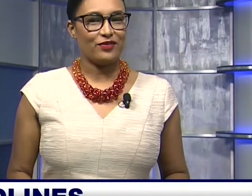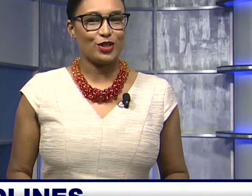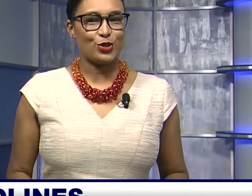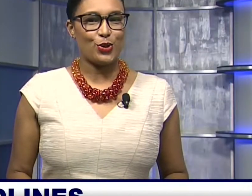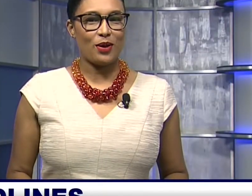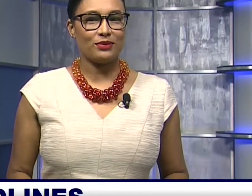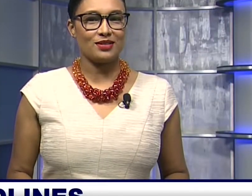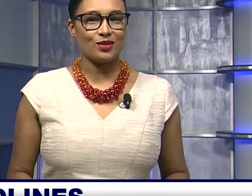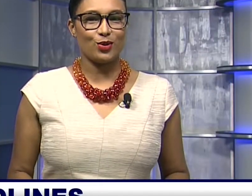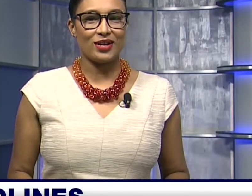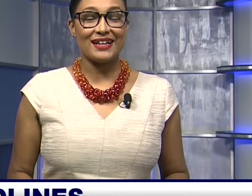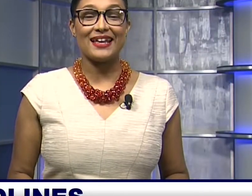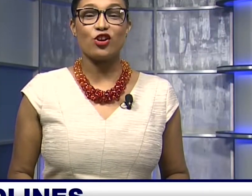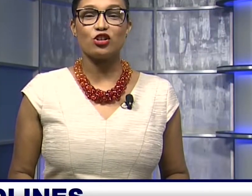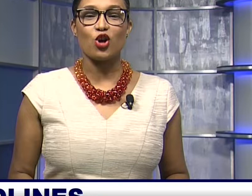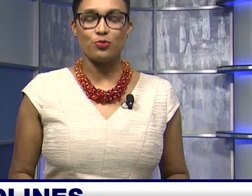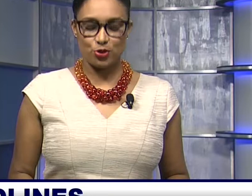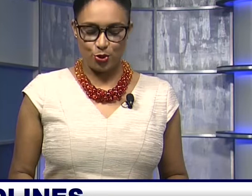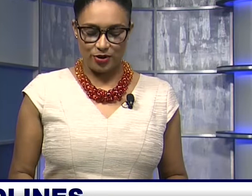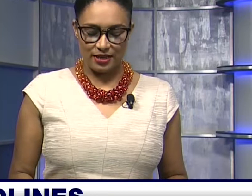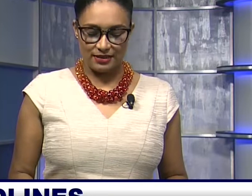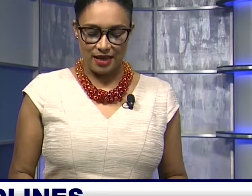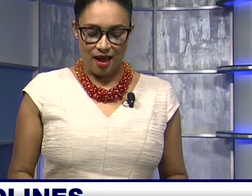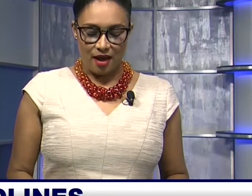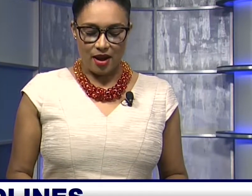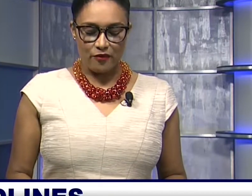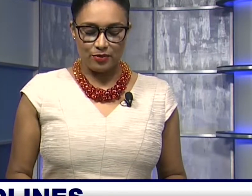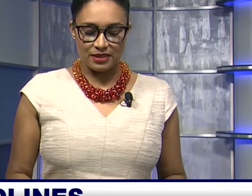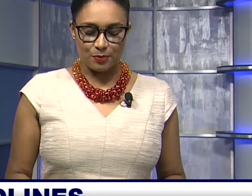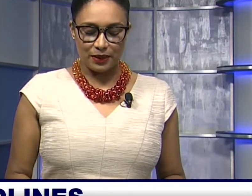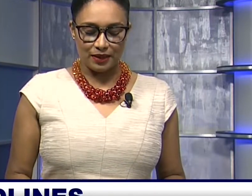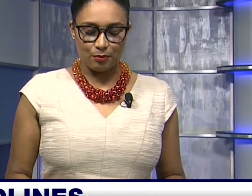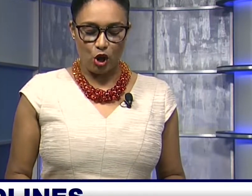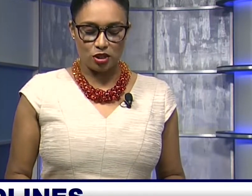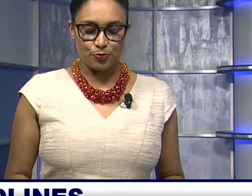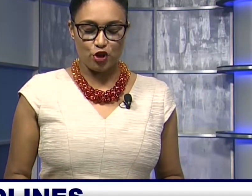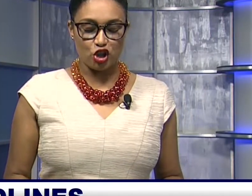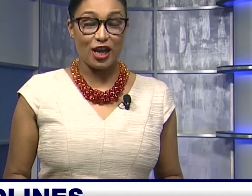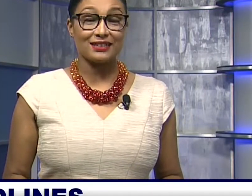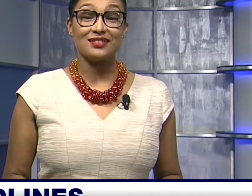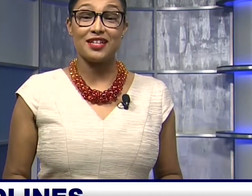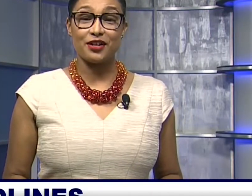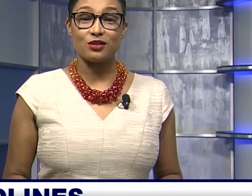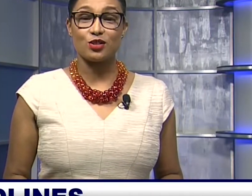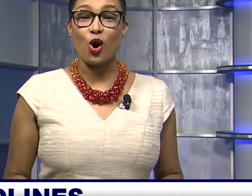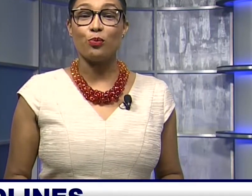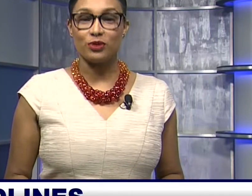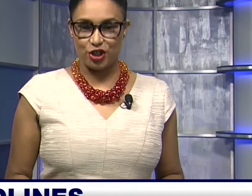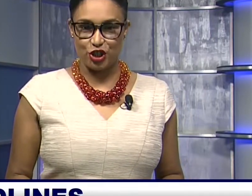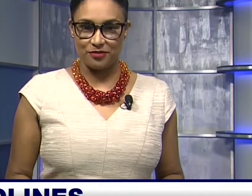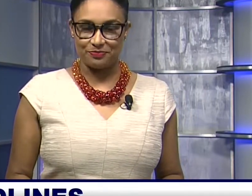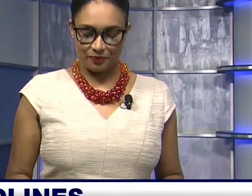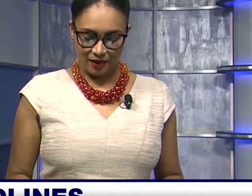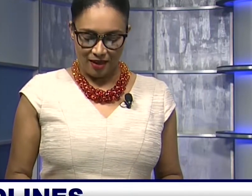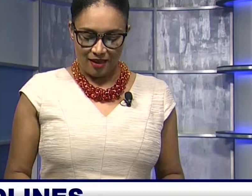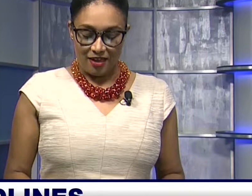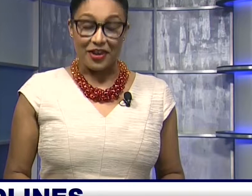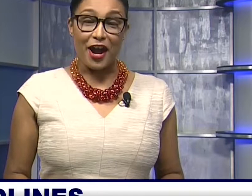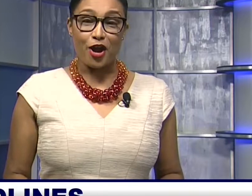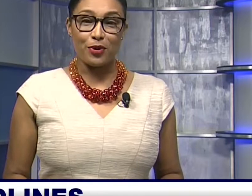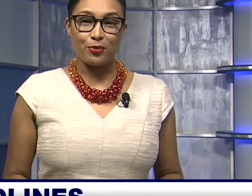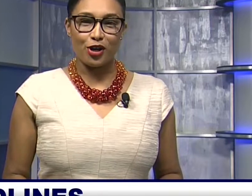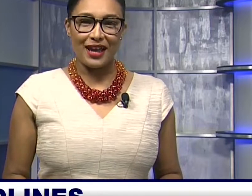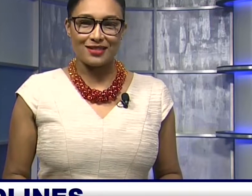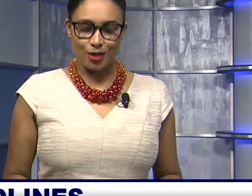A very good evening to you. I'm Lisa Lord, and in our top stories, government's Building Blocks project nears completion.